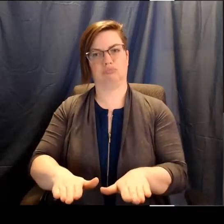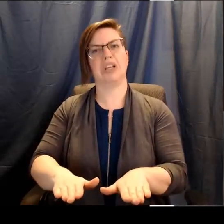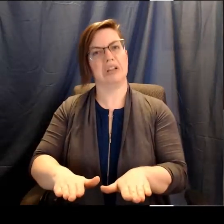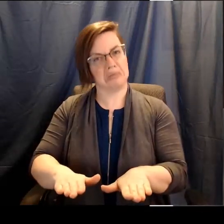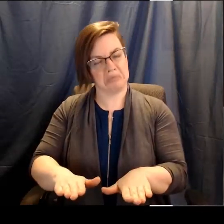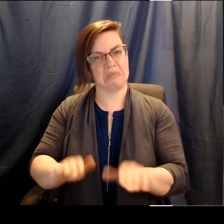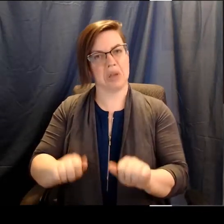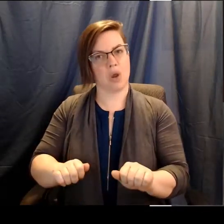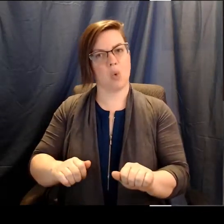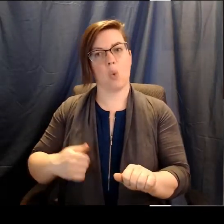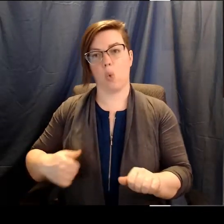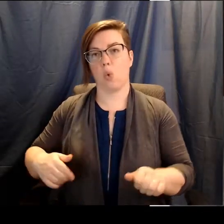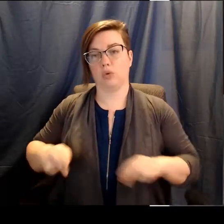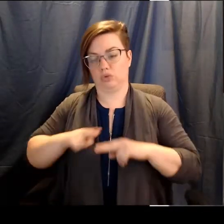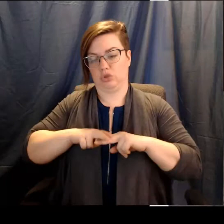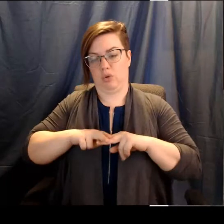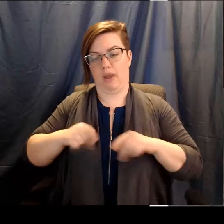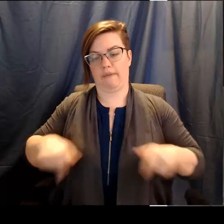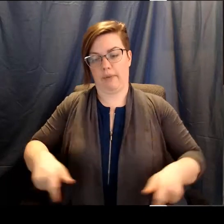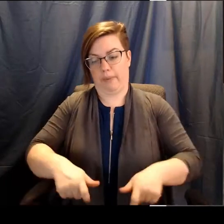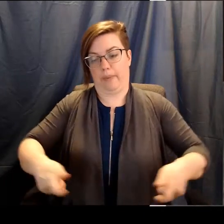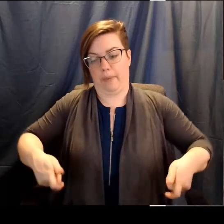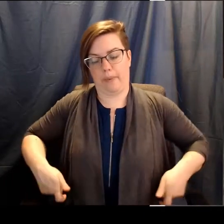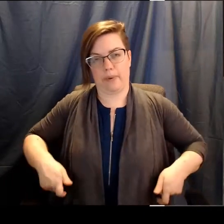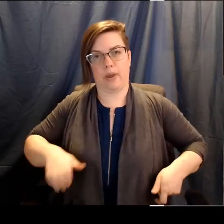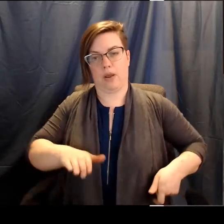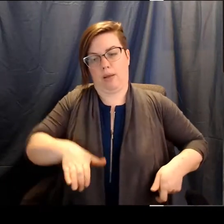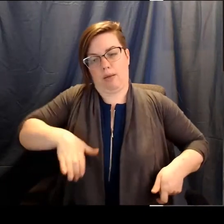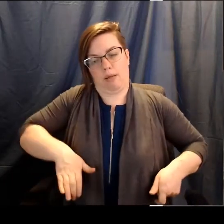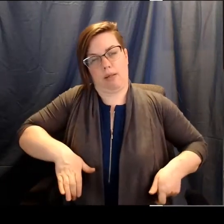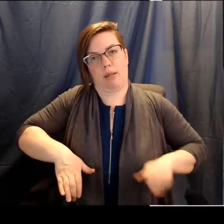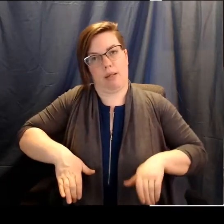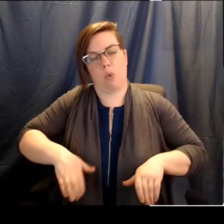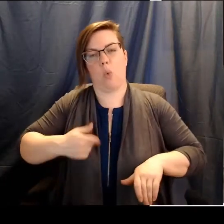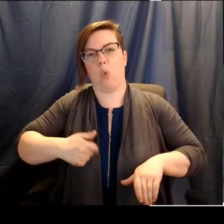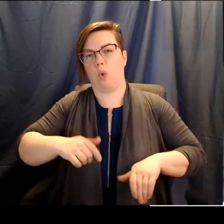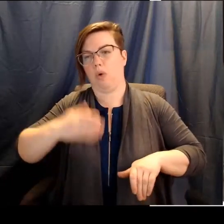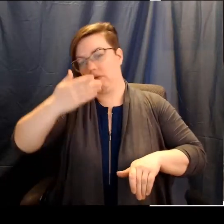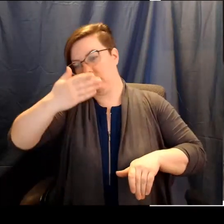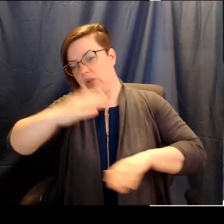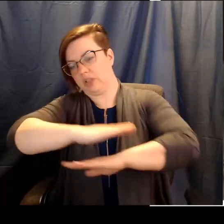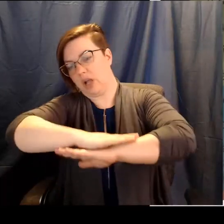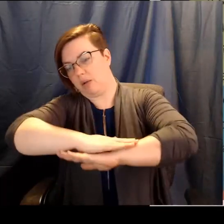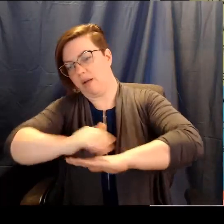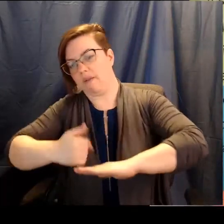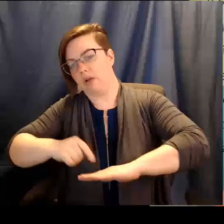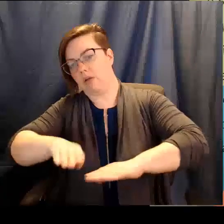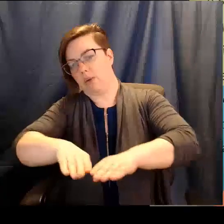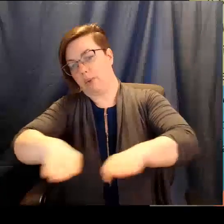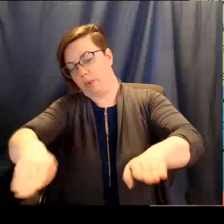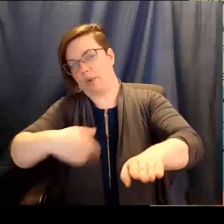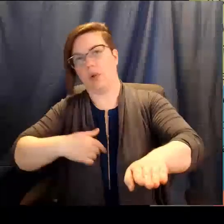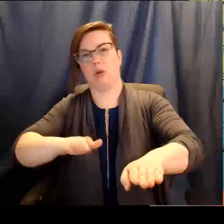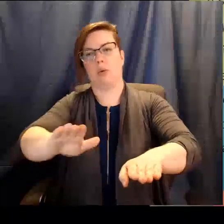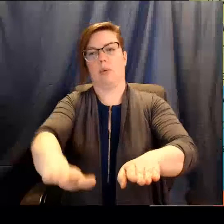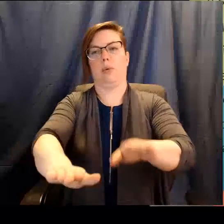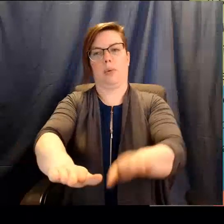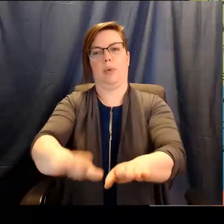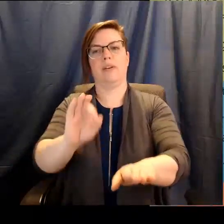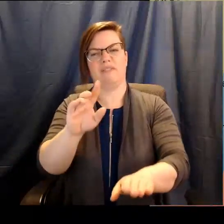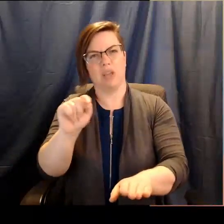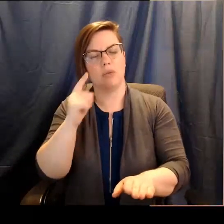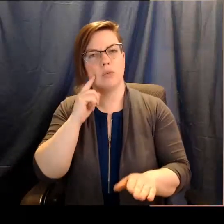position. And then she could even put her feet up onto that pedestal underneath the table in order to change position. You'll notice none of this is